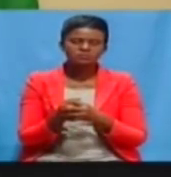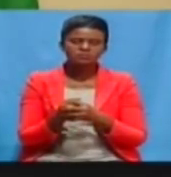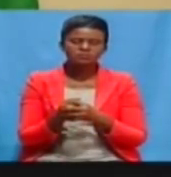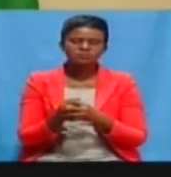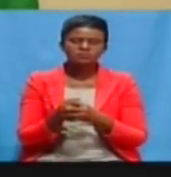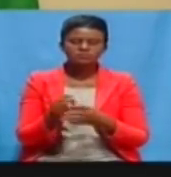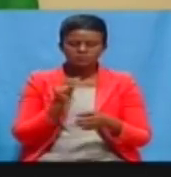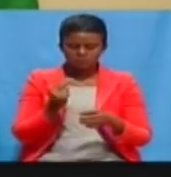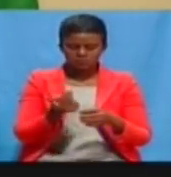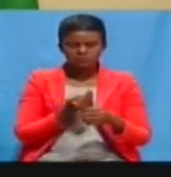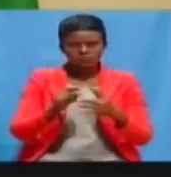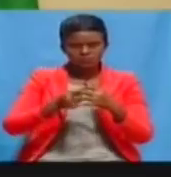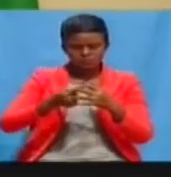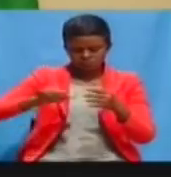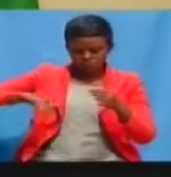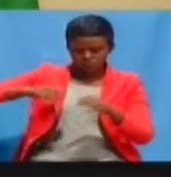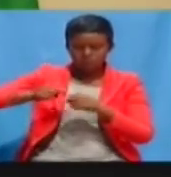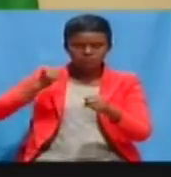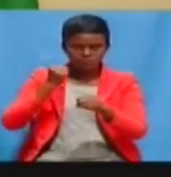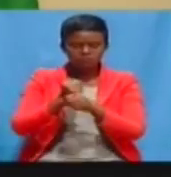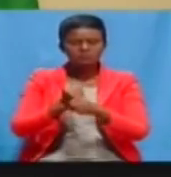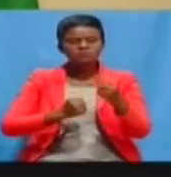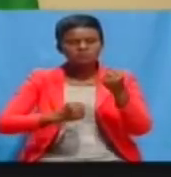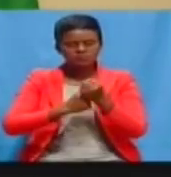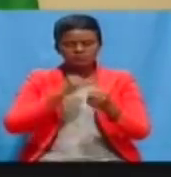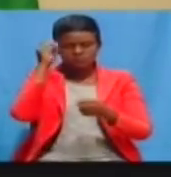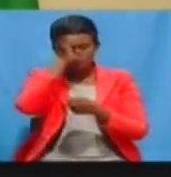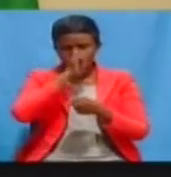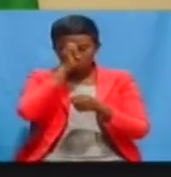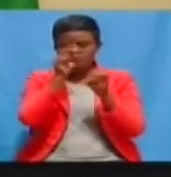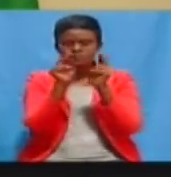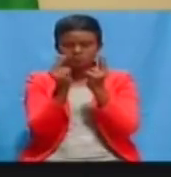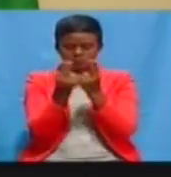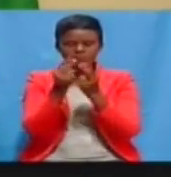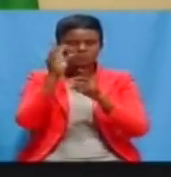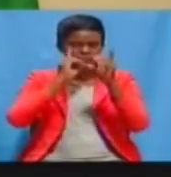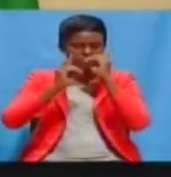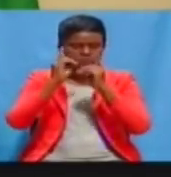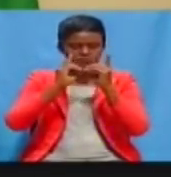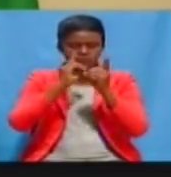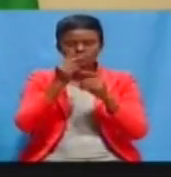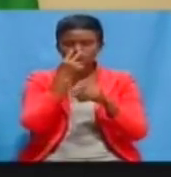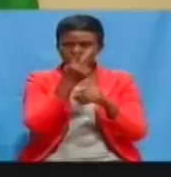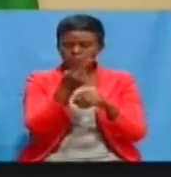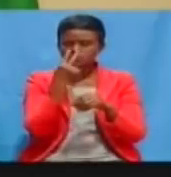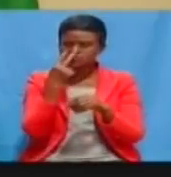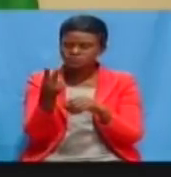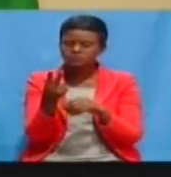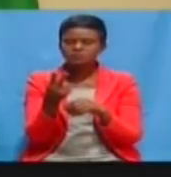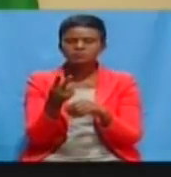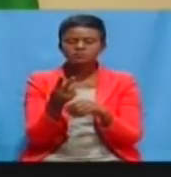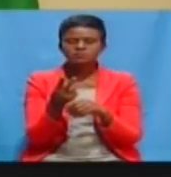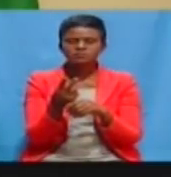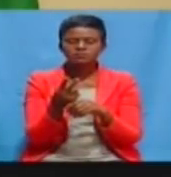since we last met, there has also been a ministerial political dialogue between the European Union and SADC, at which